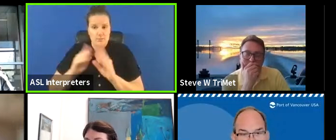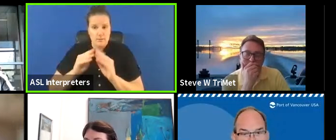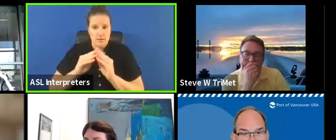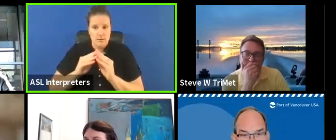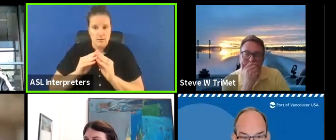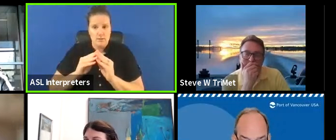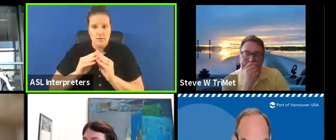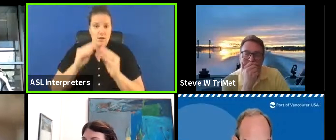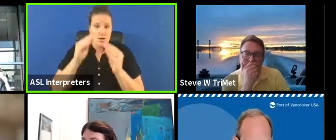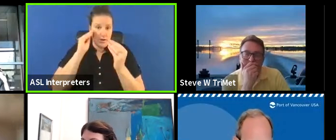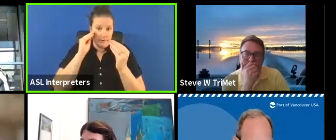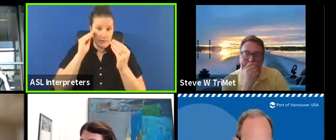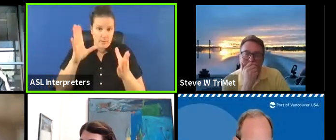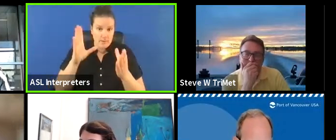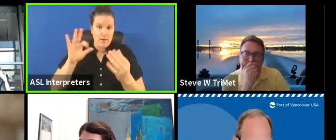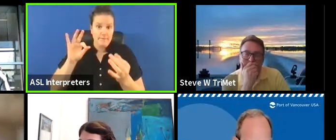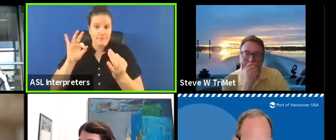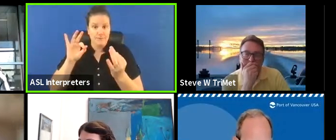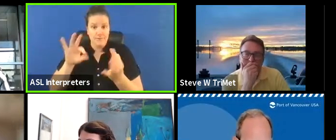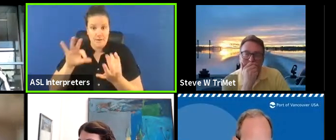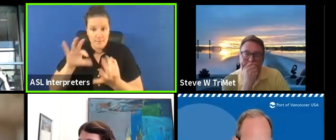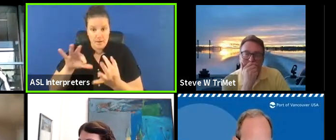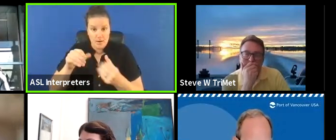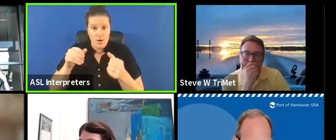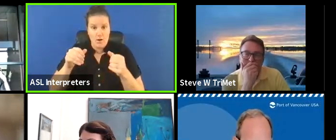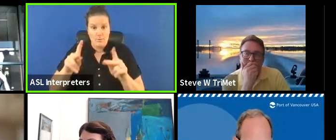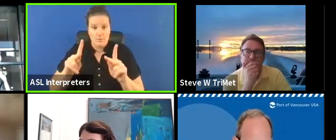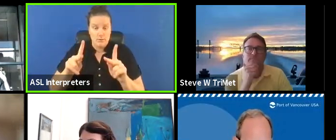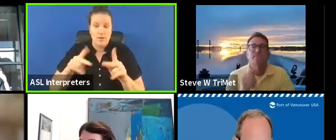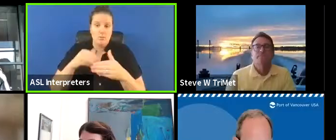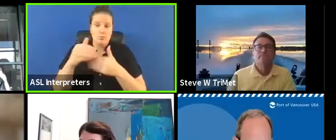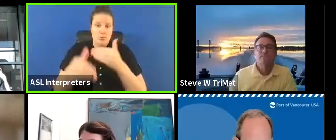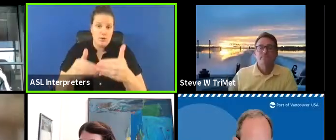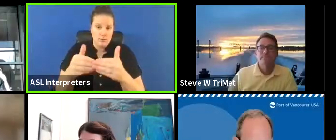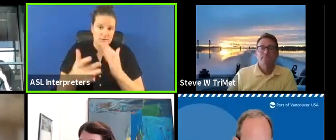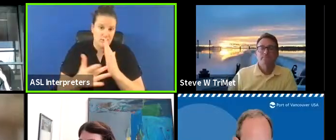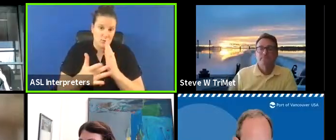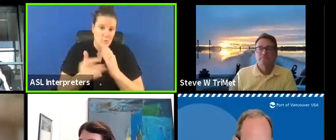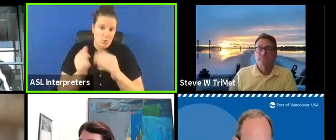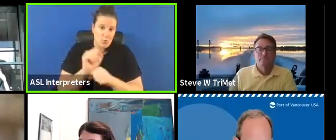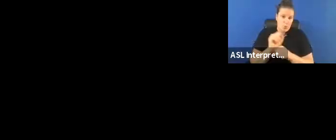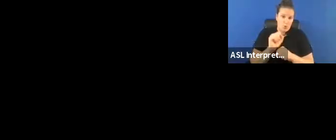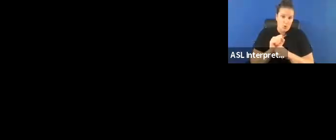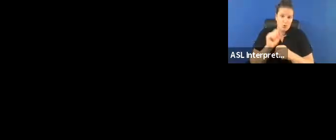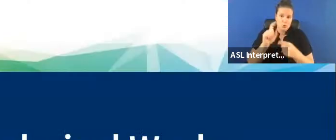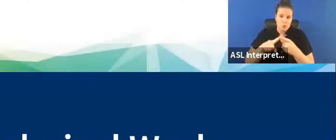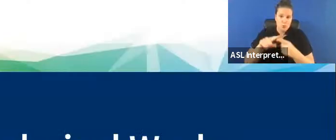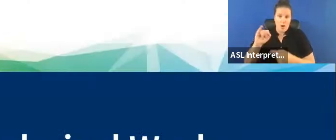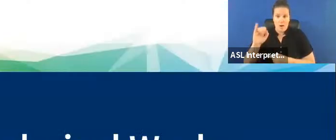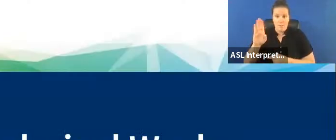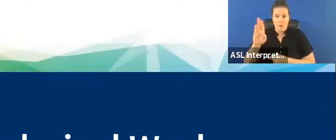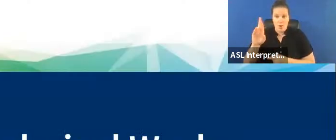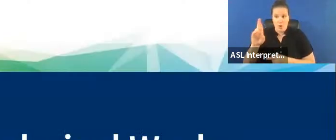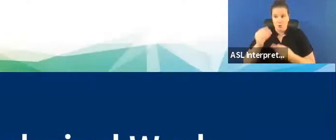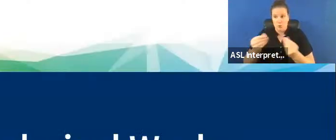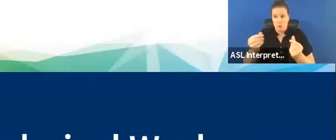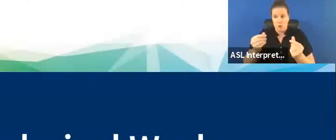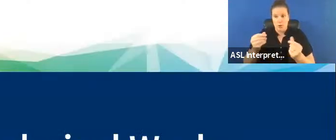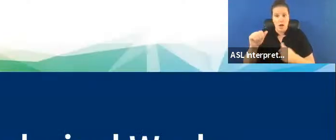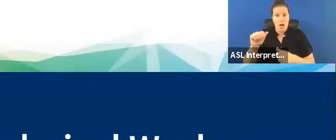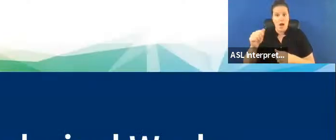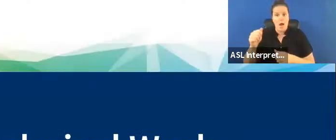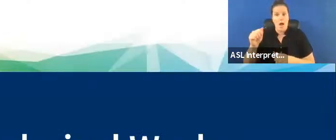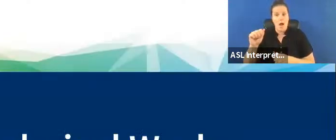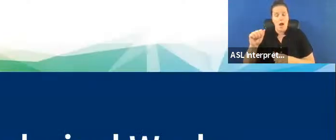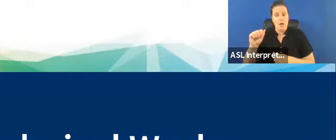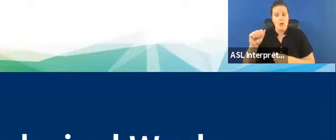an information and feedback opportunity on progress on technical work towards an IBR solution. And Administrator